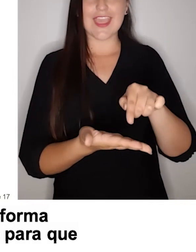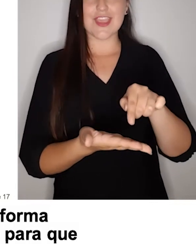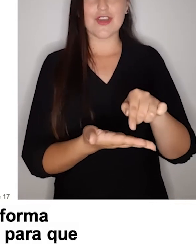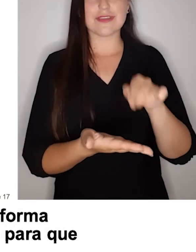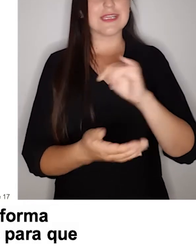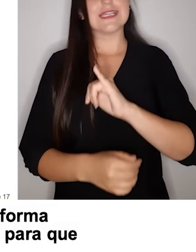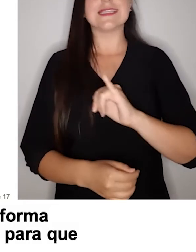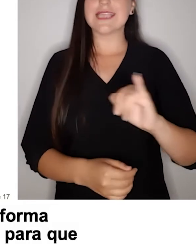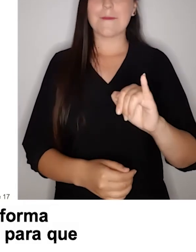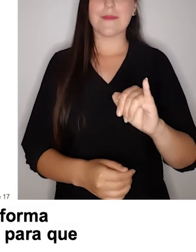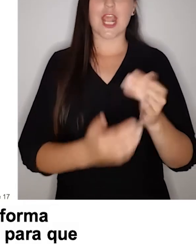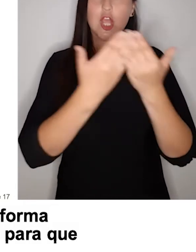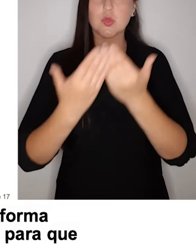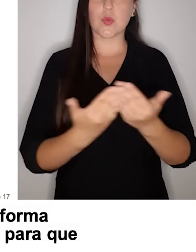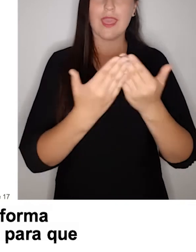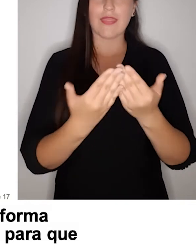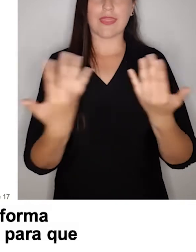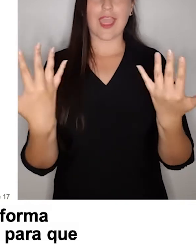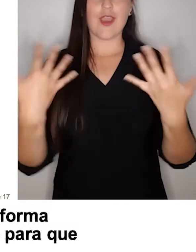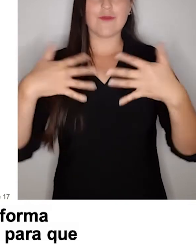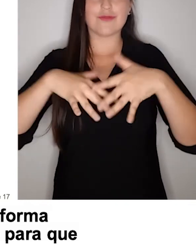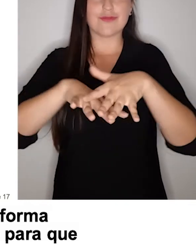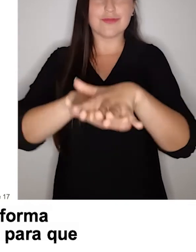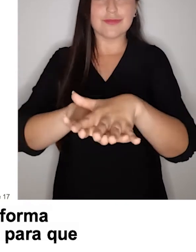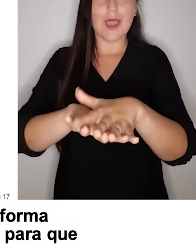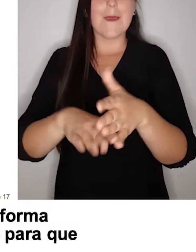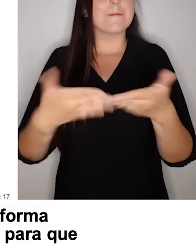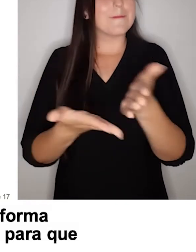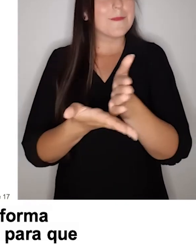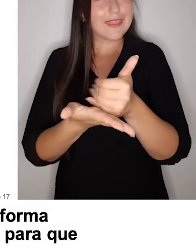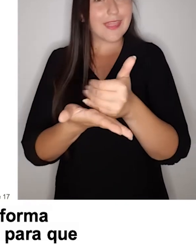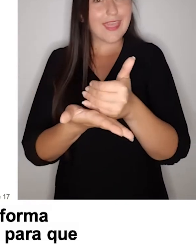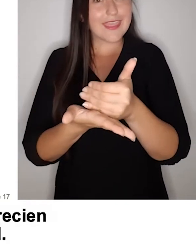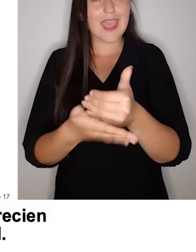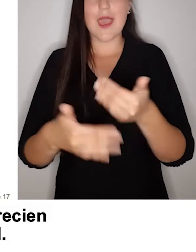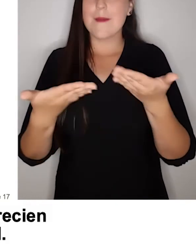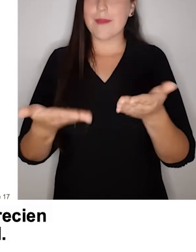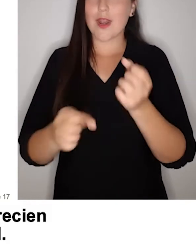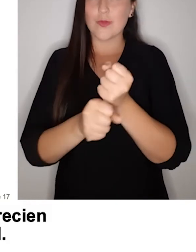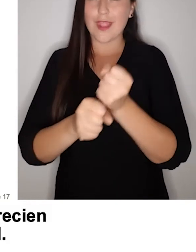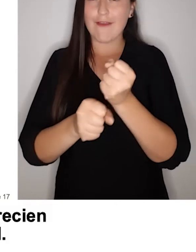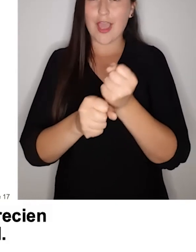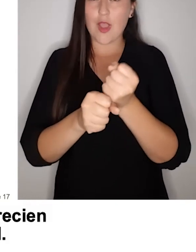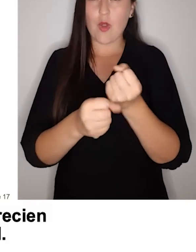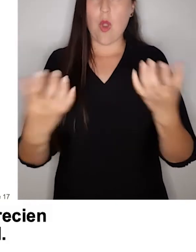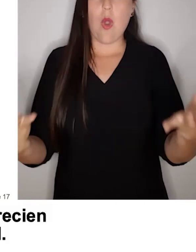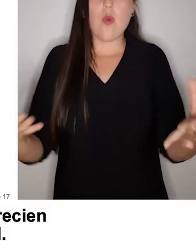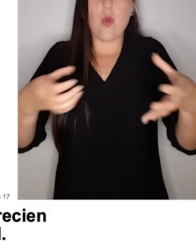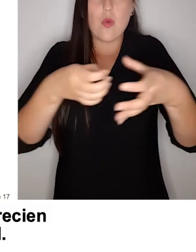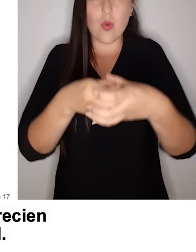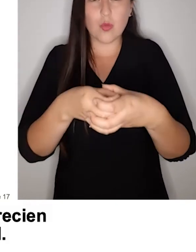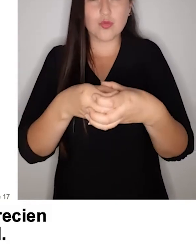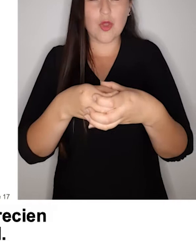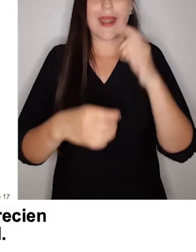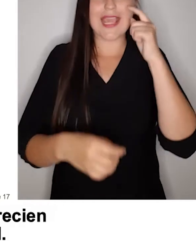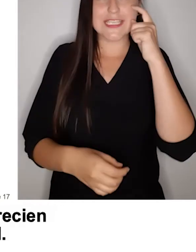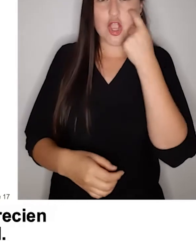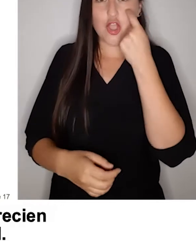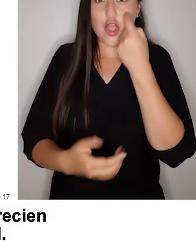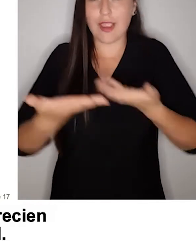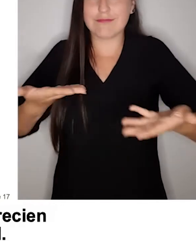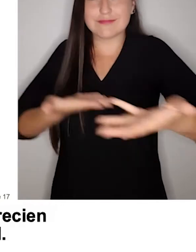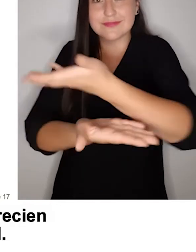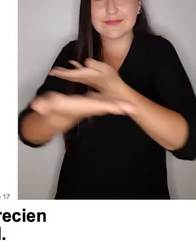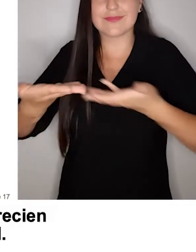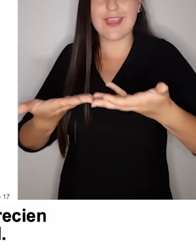pupils very strategically in group work in order for them to get to know each other better across groups and appreciate